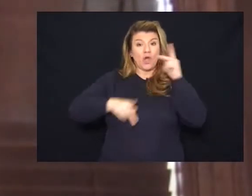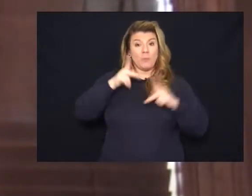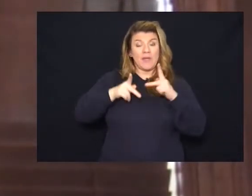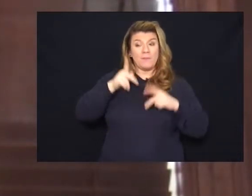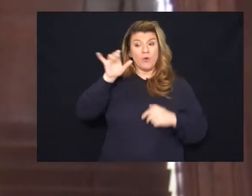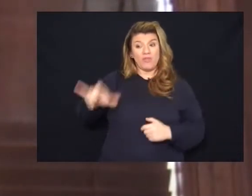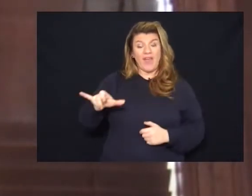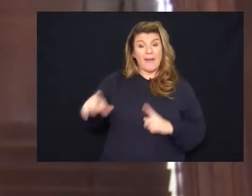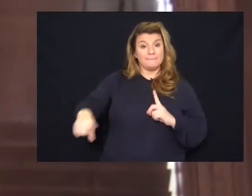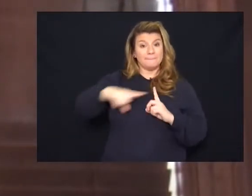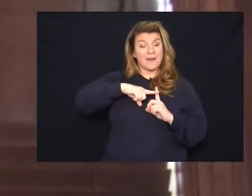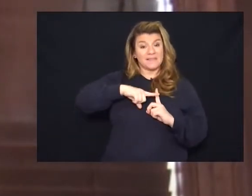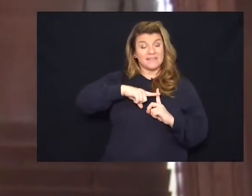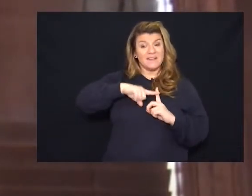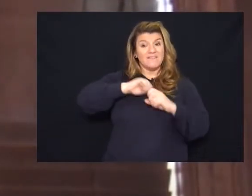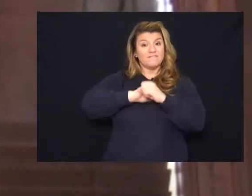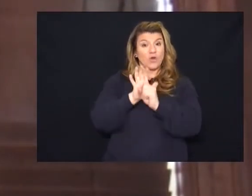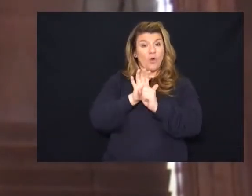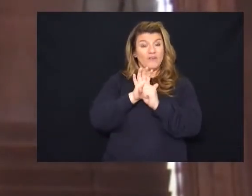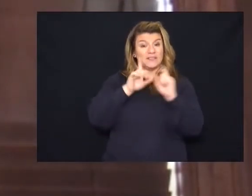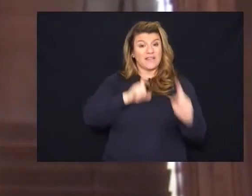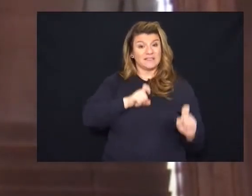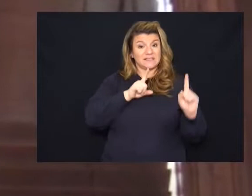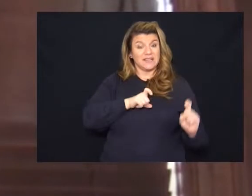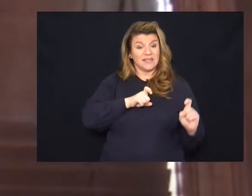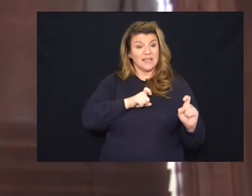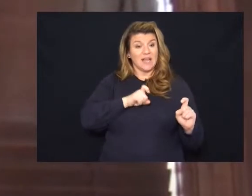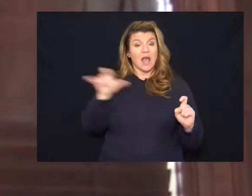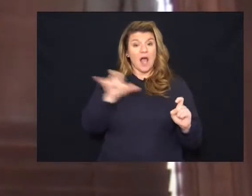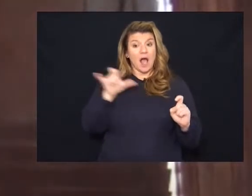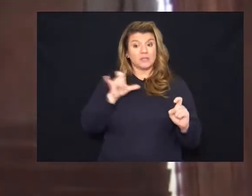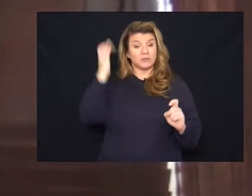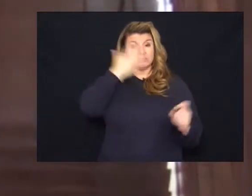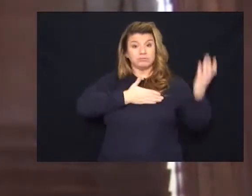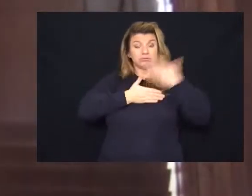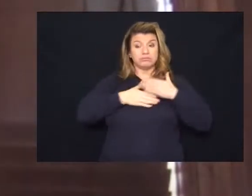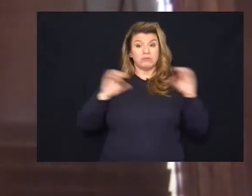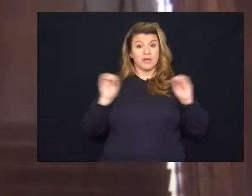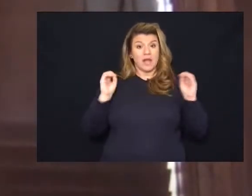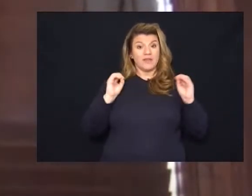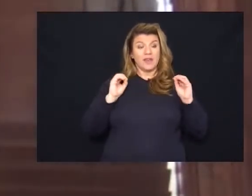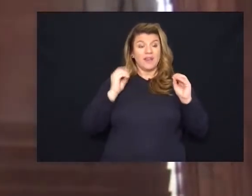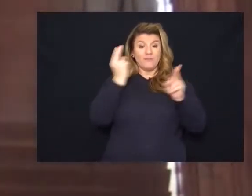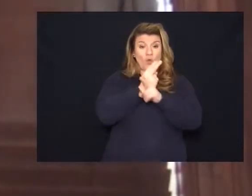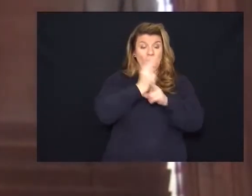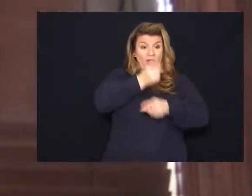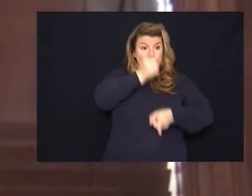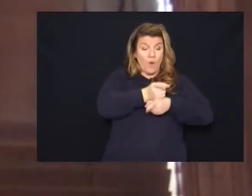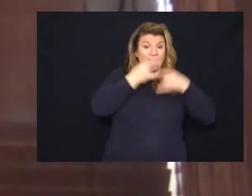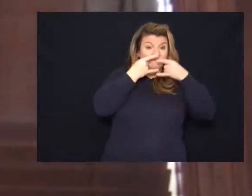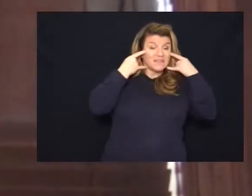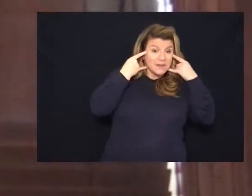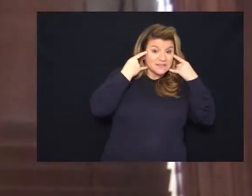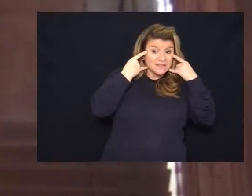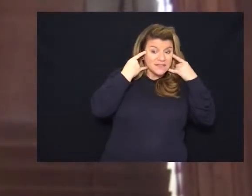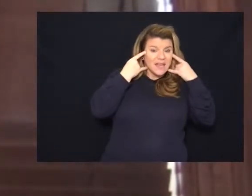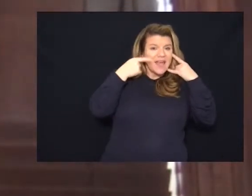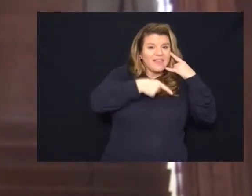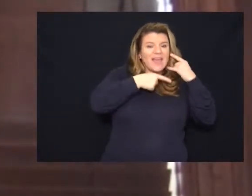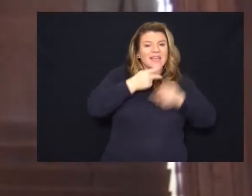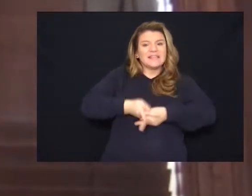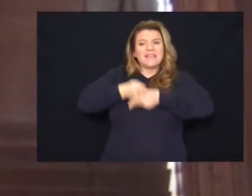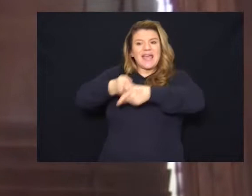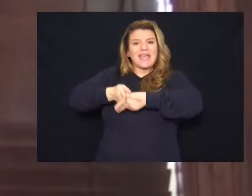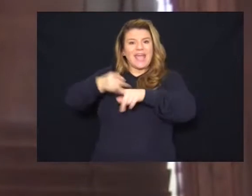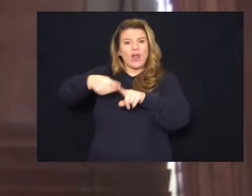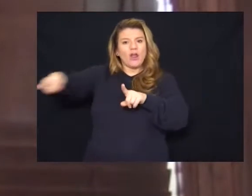might be positive for COVID testing but asymptomatic, wearing high barrier protection face masks, and perhaps taking care of people that